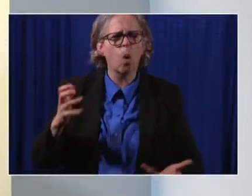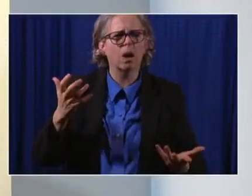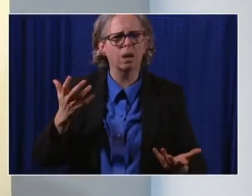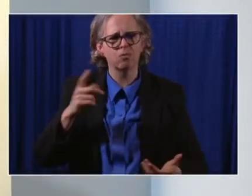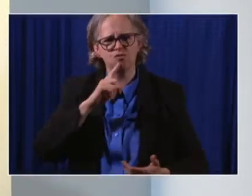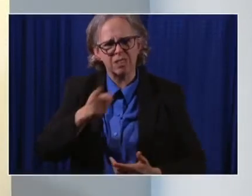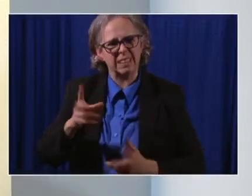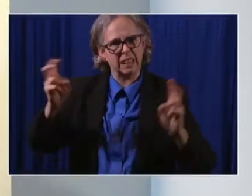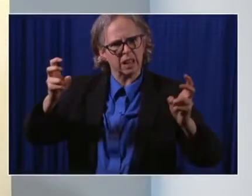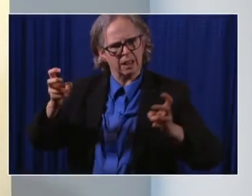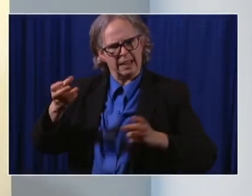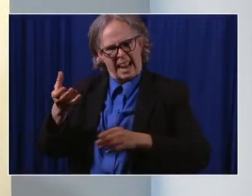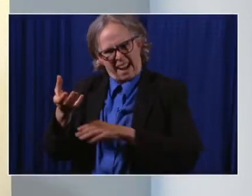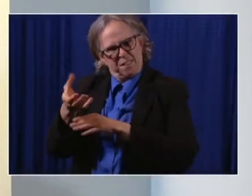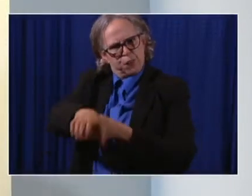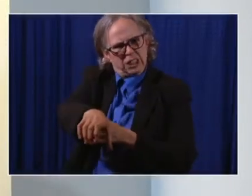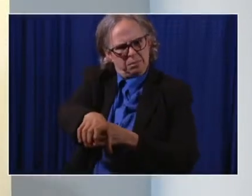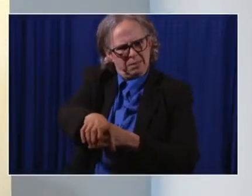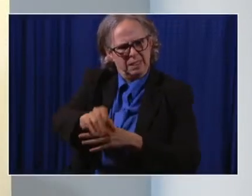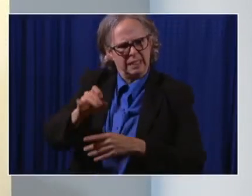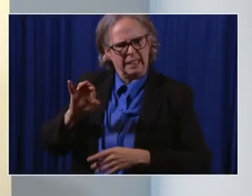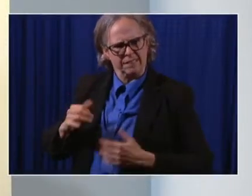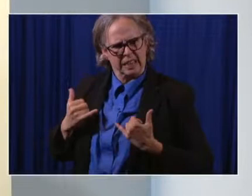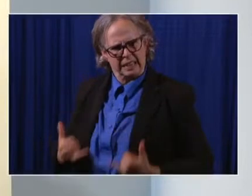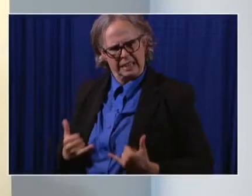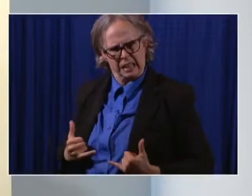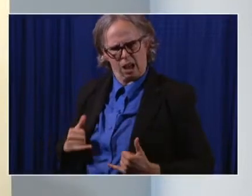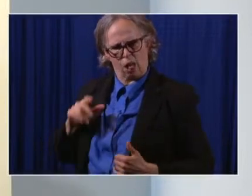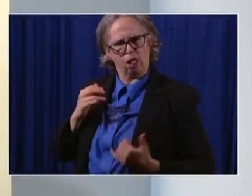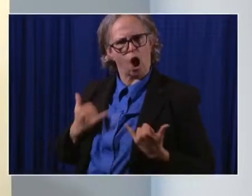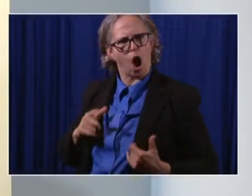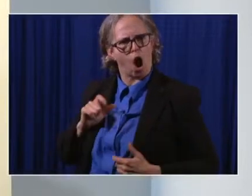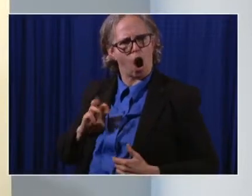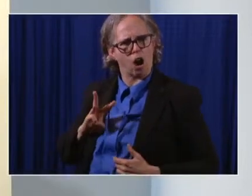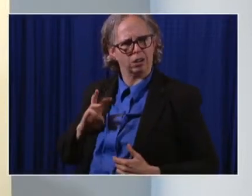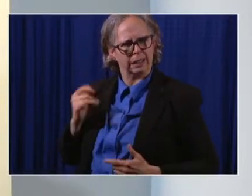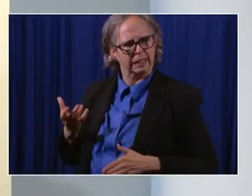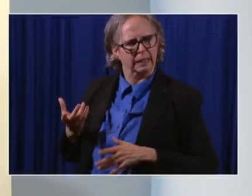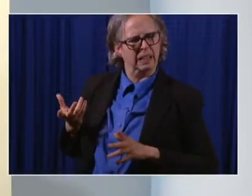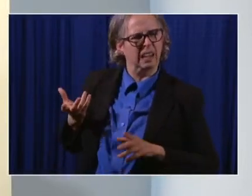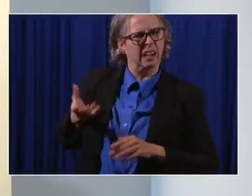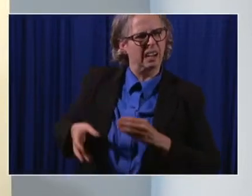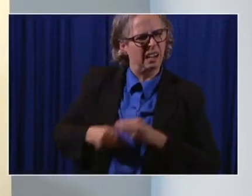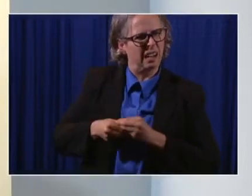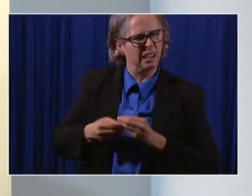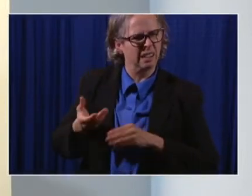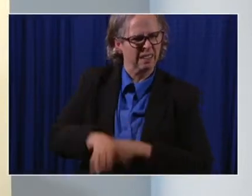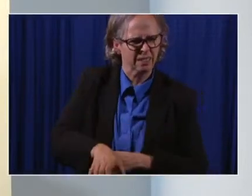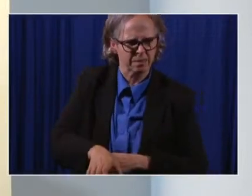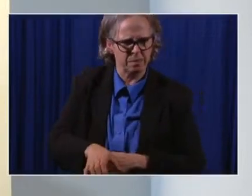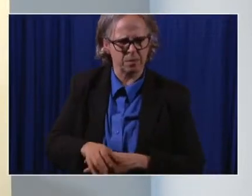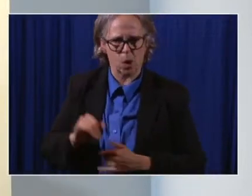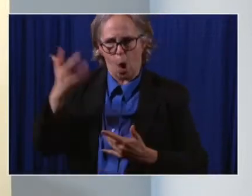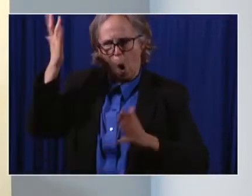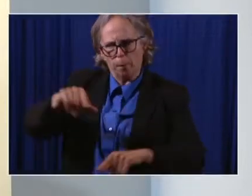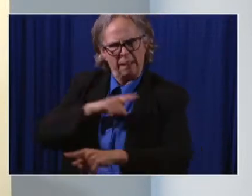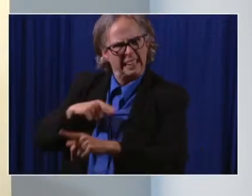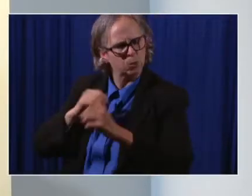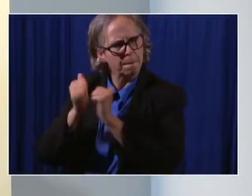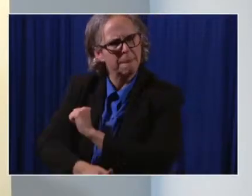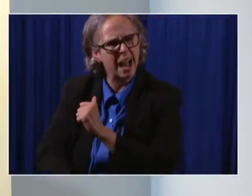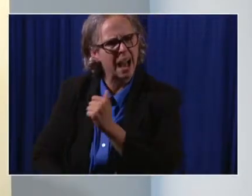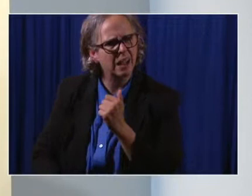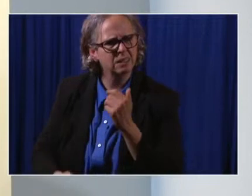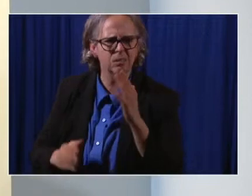it needs to happen. And we hope the General Assembly will act before the end of the year. And then finally, a